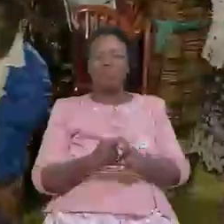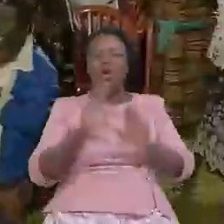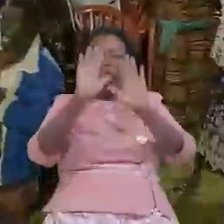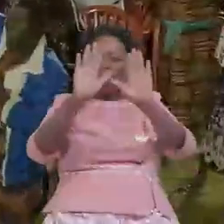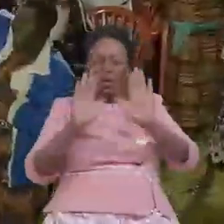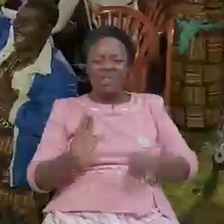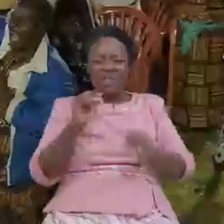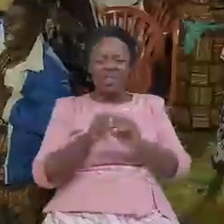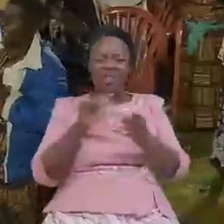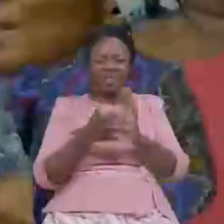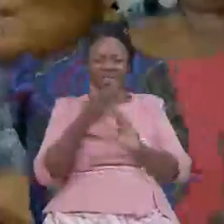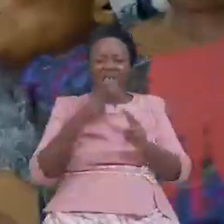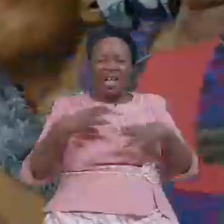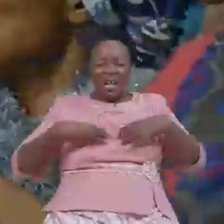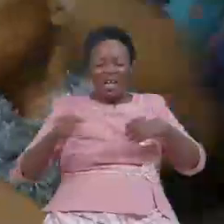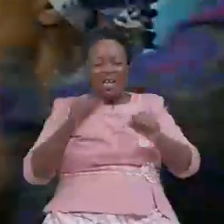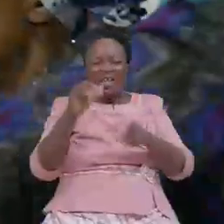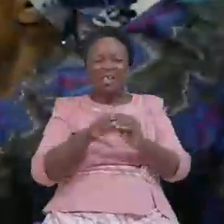wonders, healing,